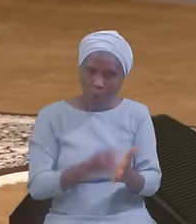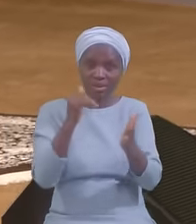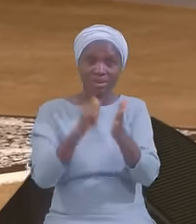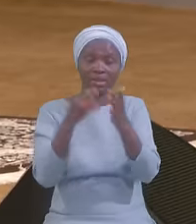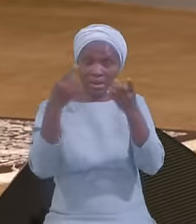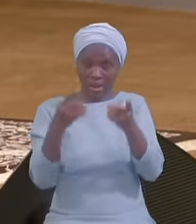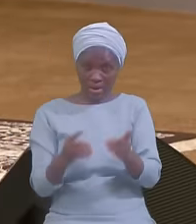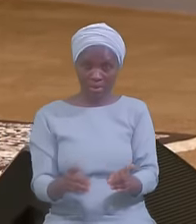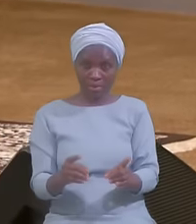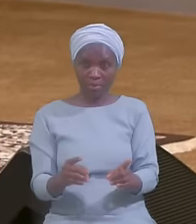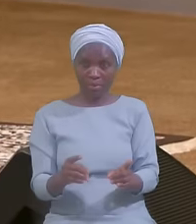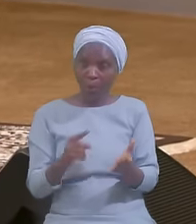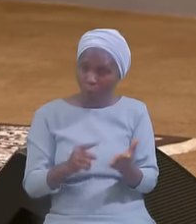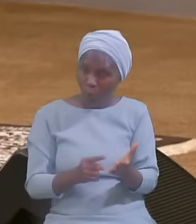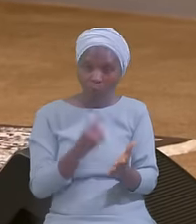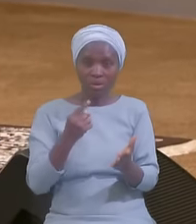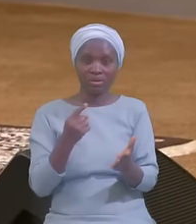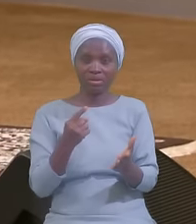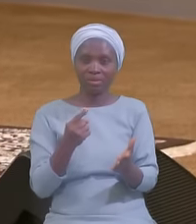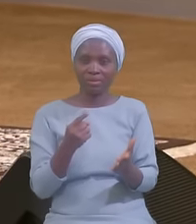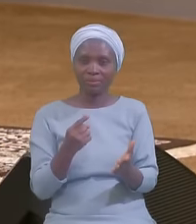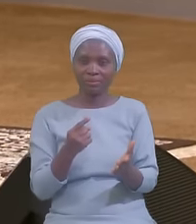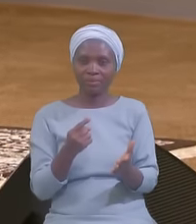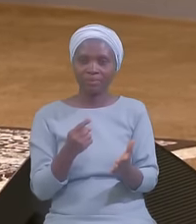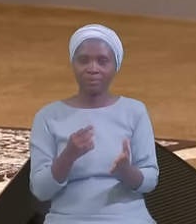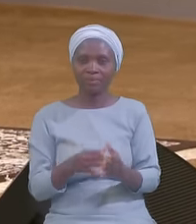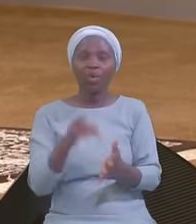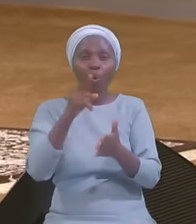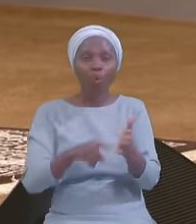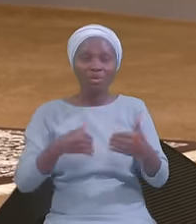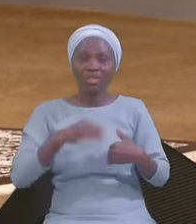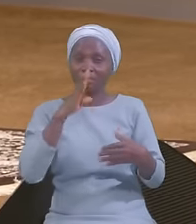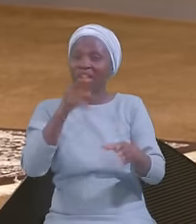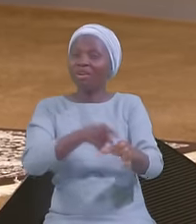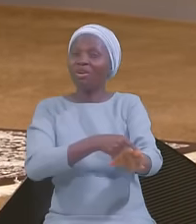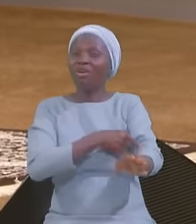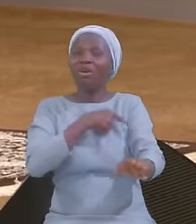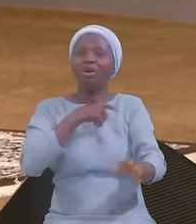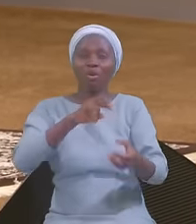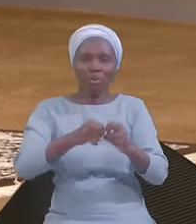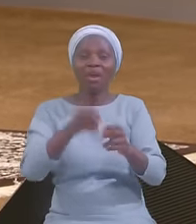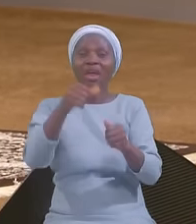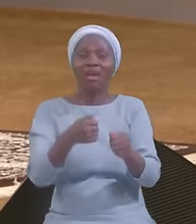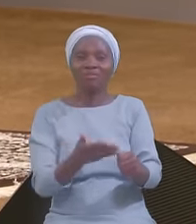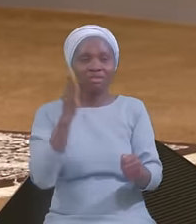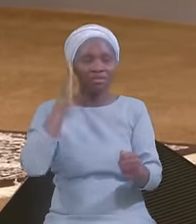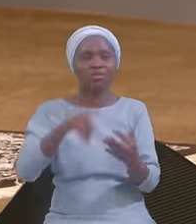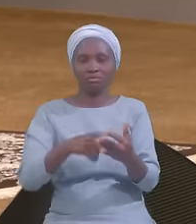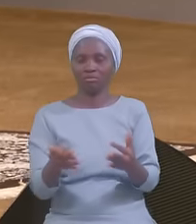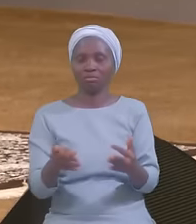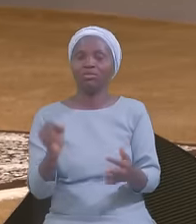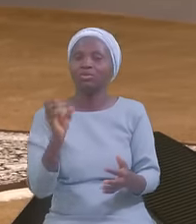place, what has been a long-standing problem, everything will vanish away.